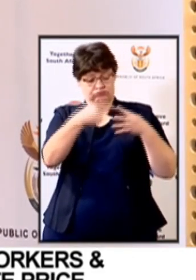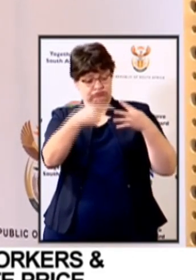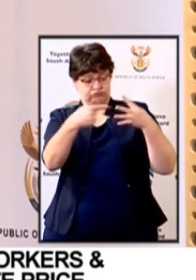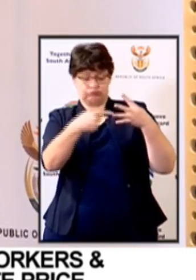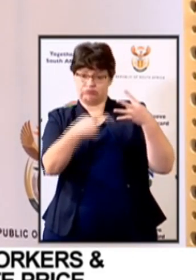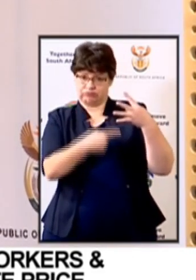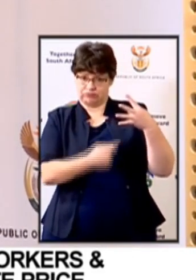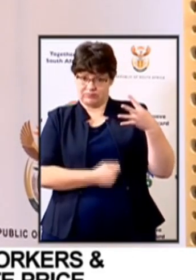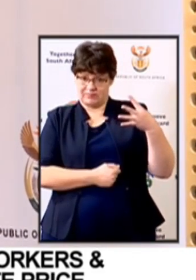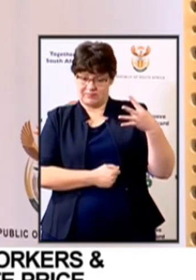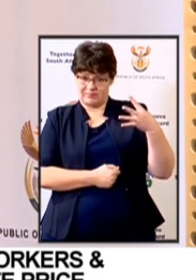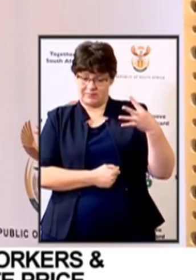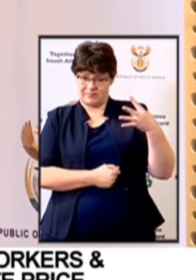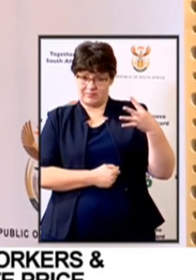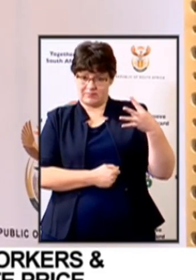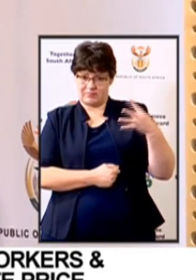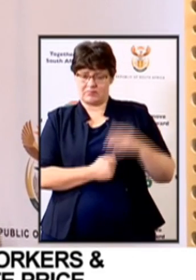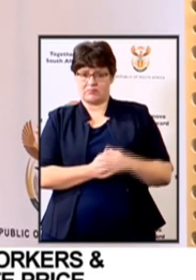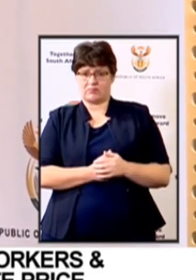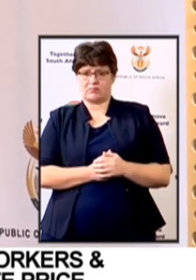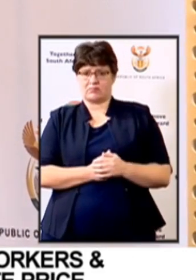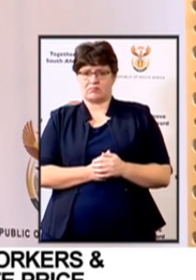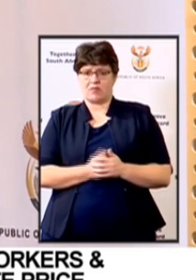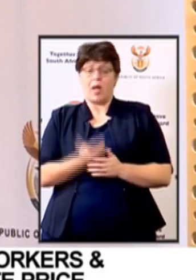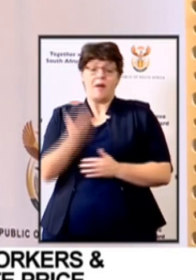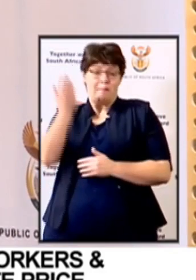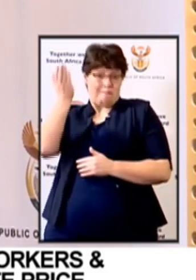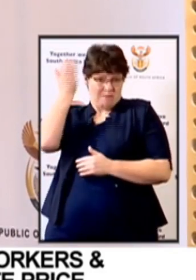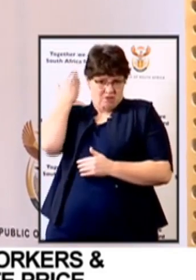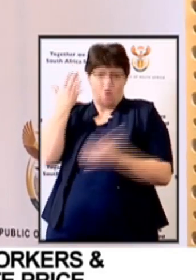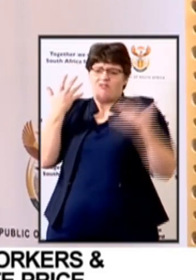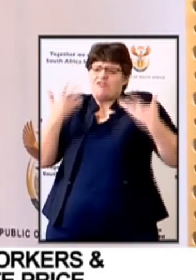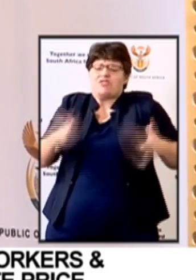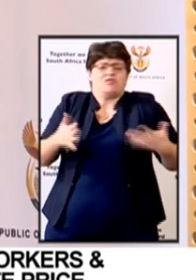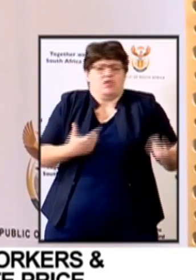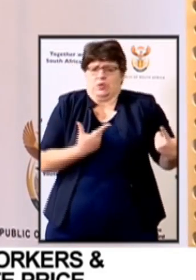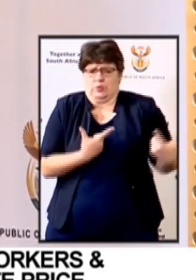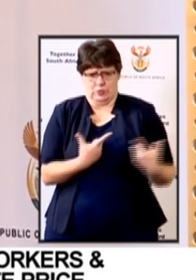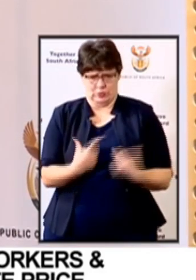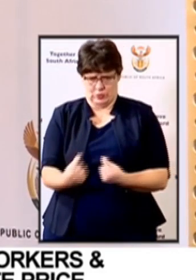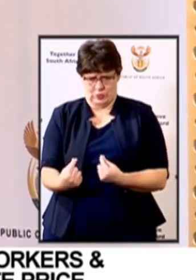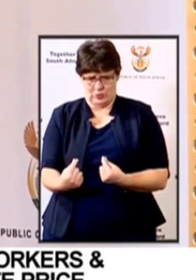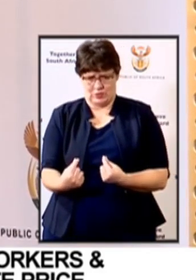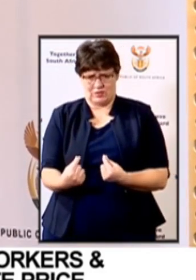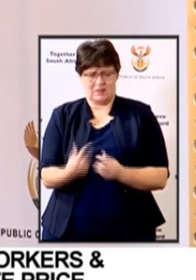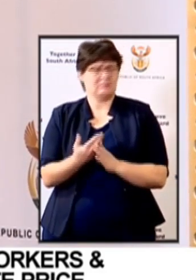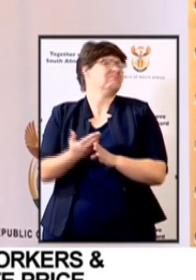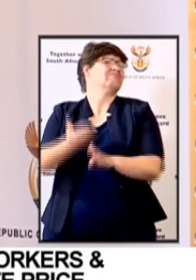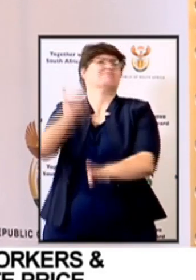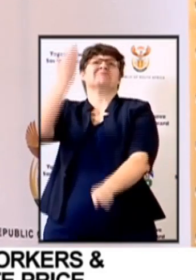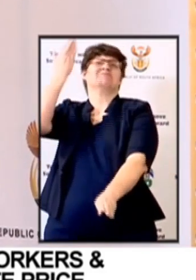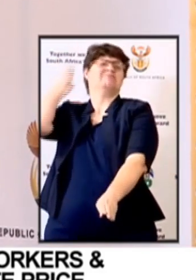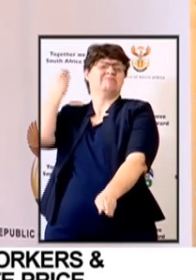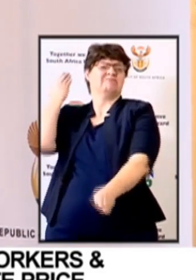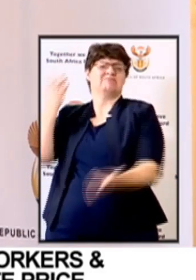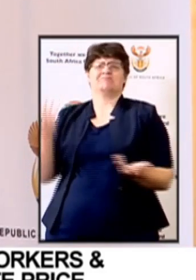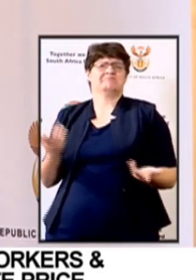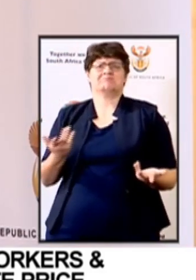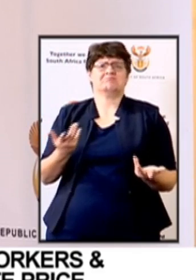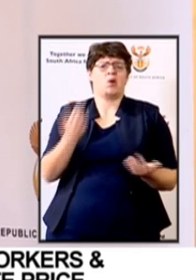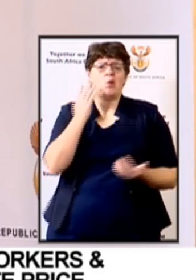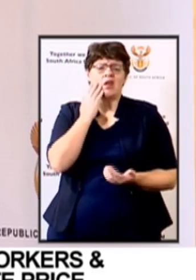it talks both to what we have already done, as far back as